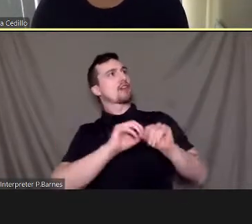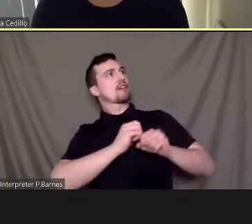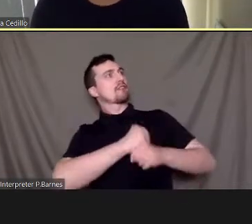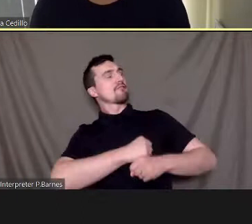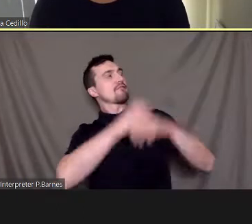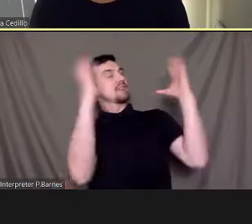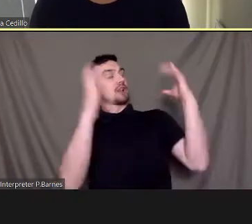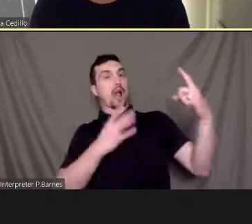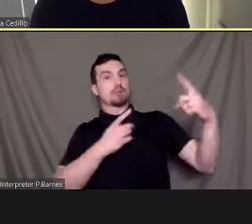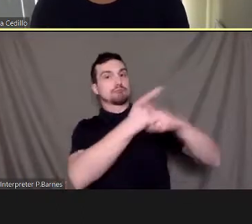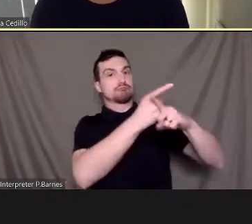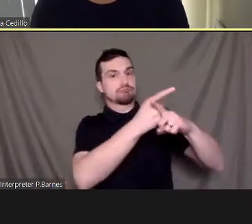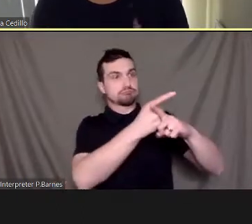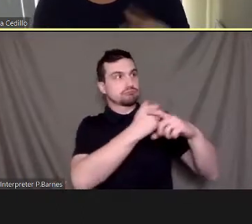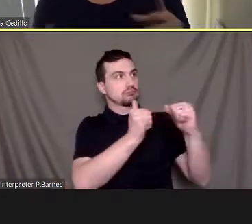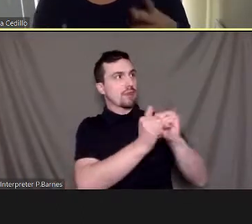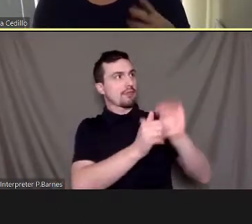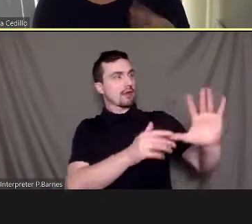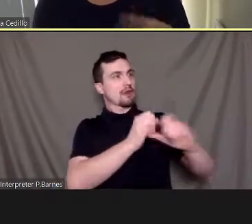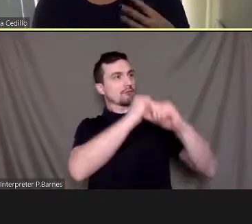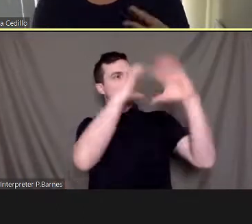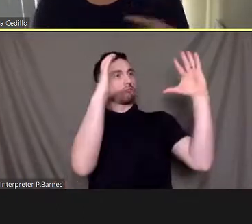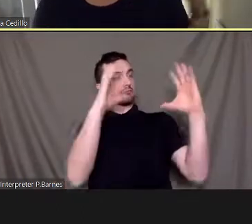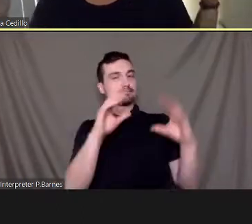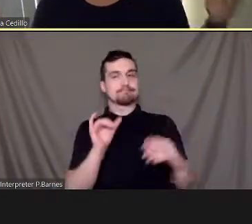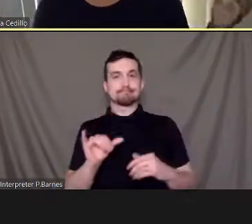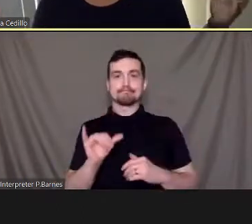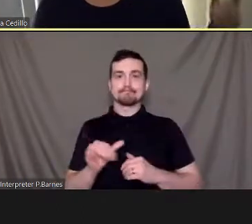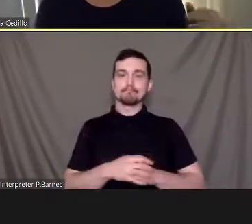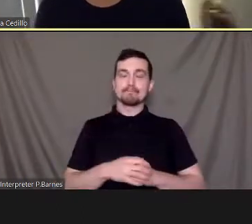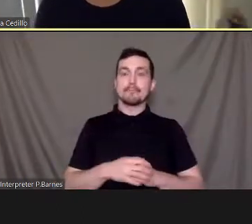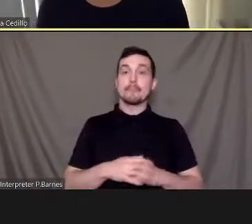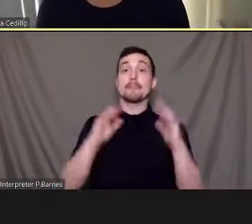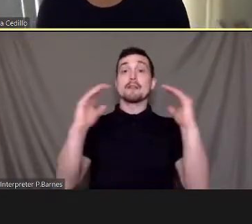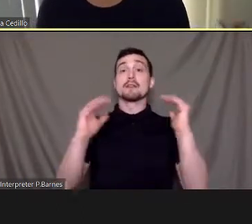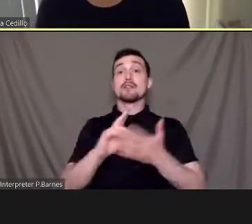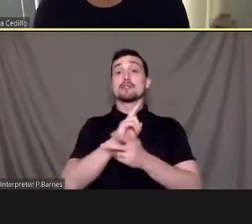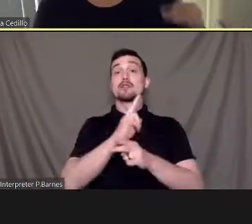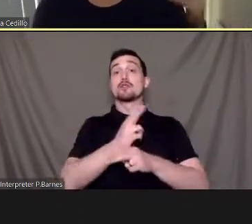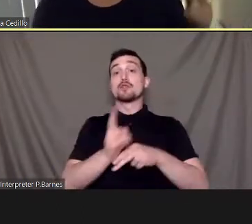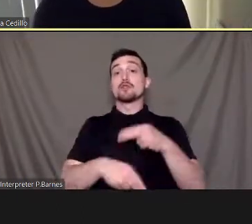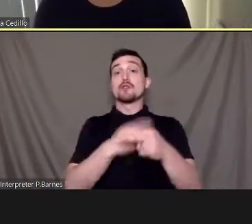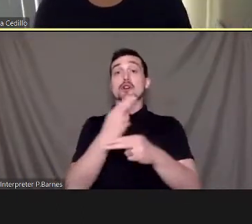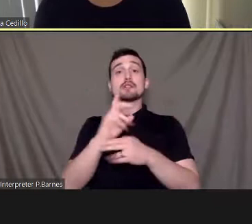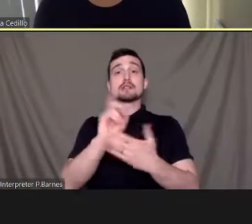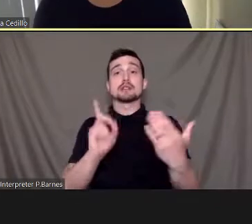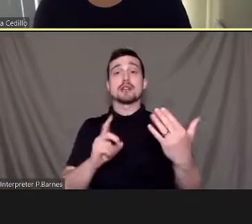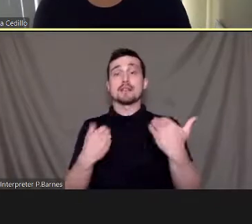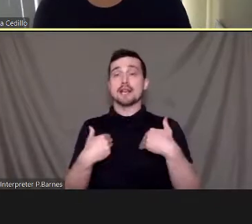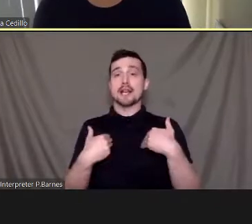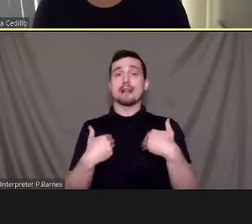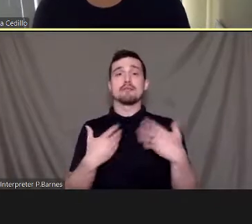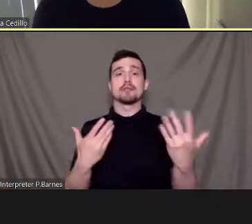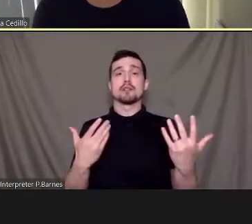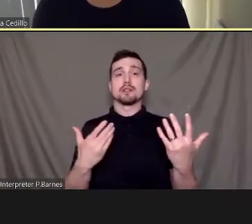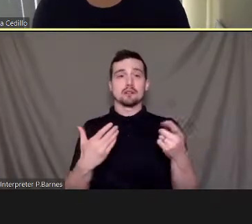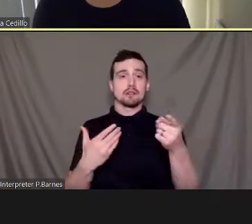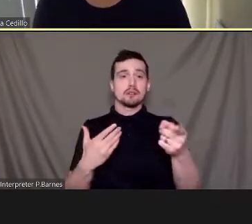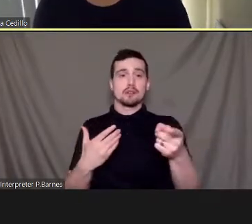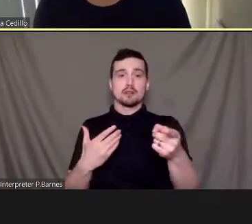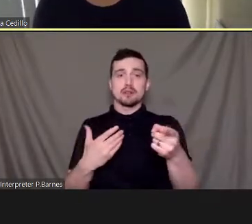the book. And then finally, universal design has these basic principles that we provide multiple flexible